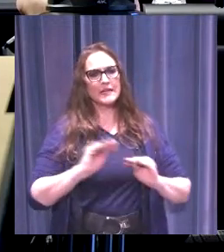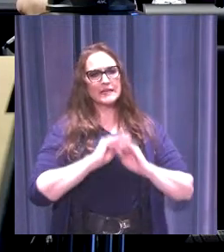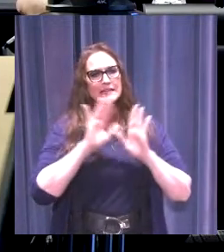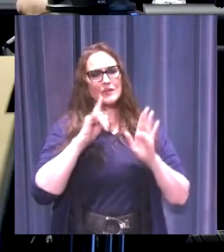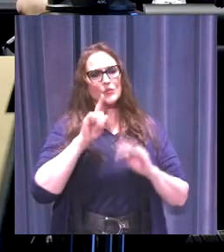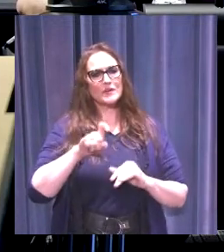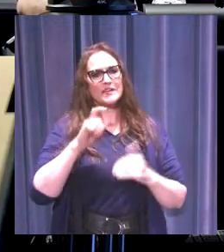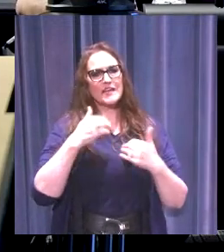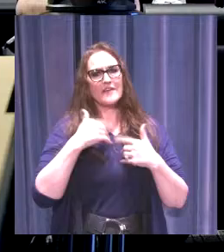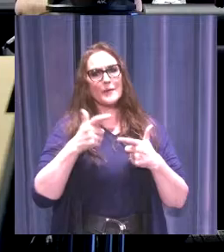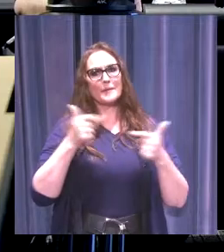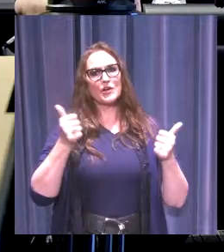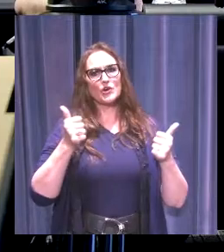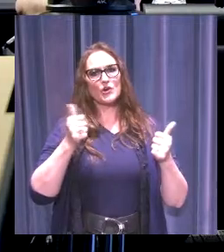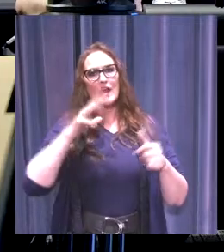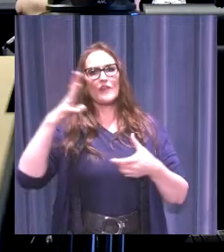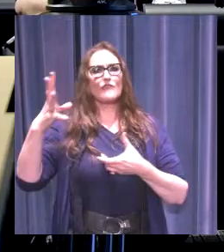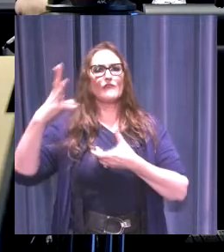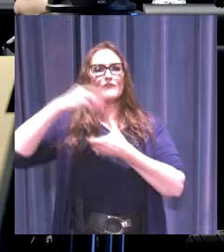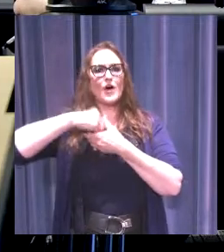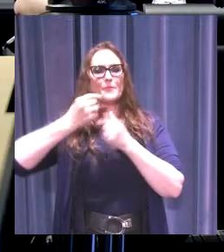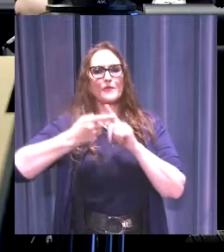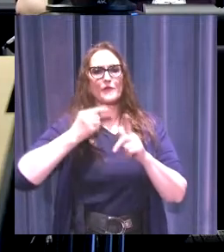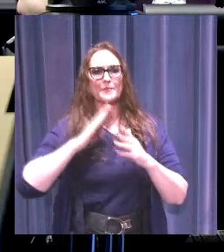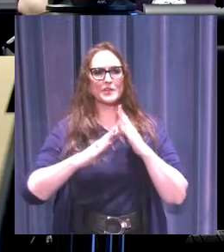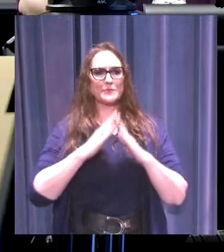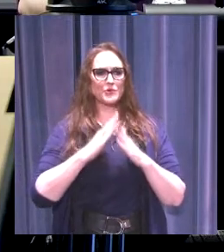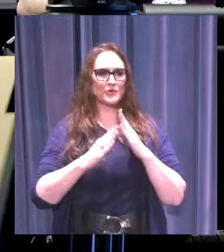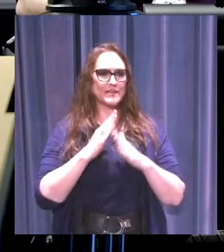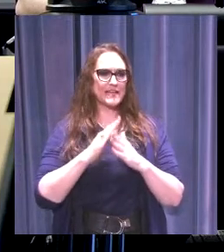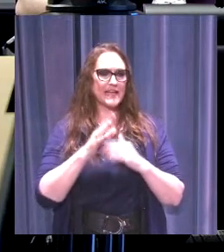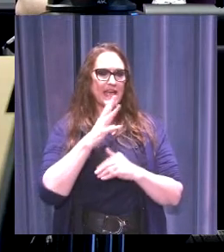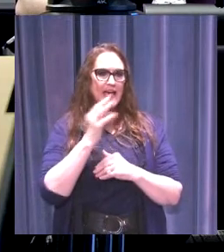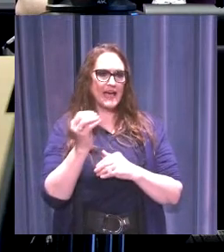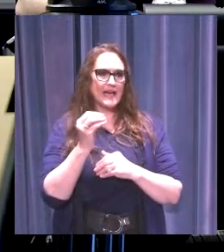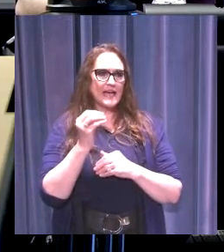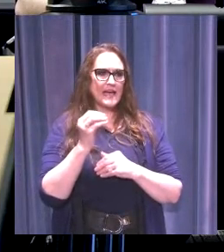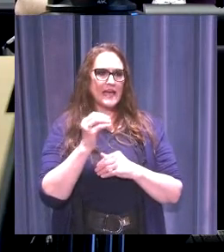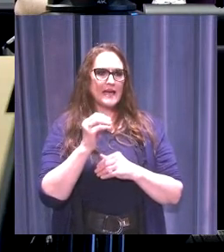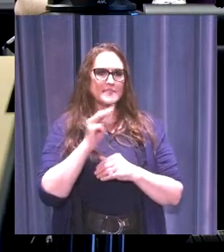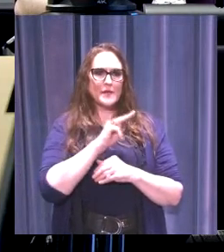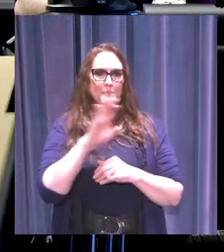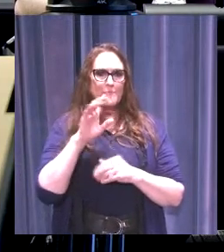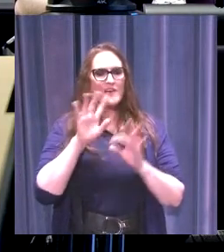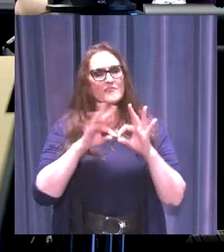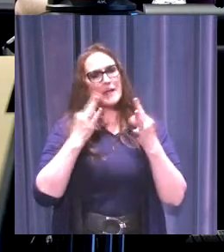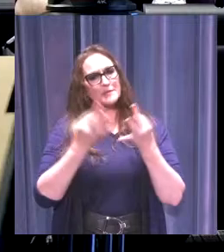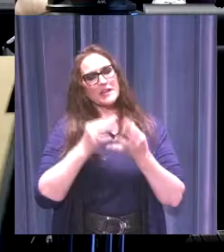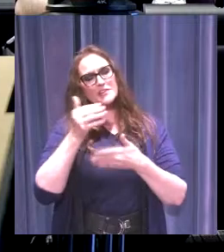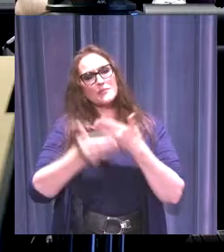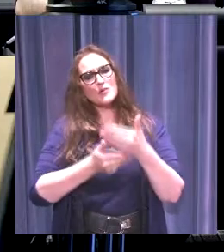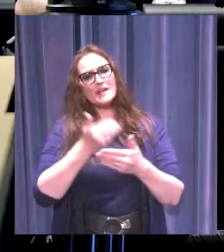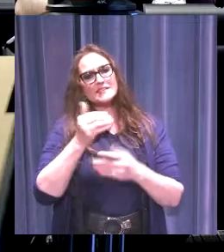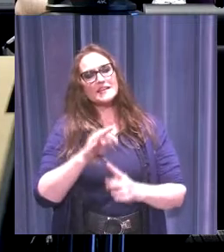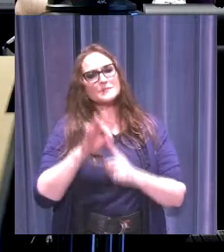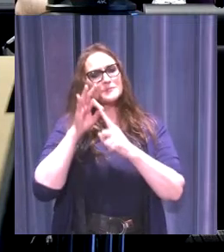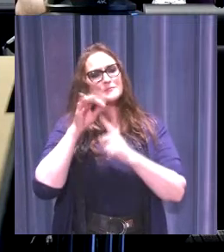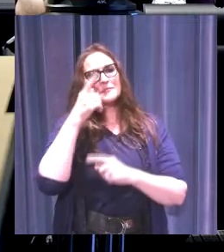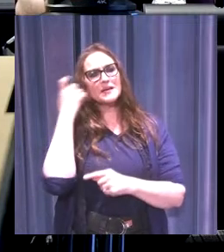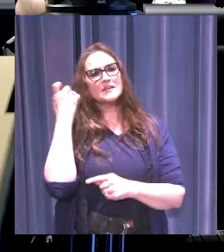to be a larger involvement from the community and the Mott family in that process, particularly